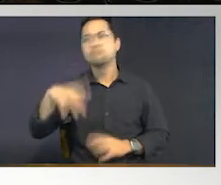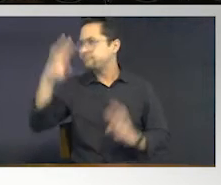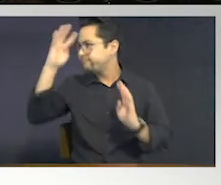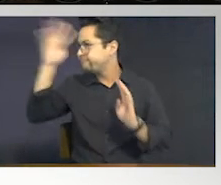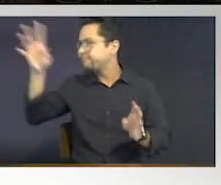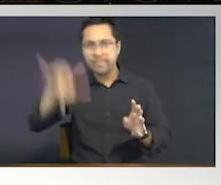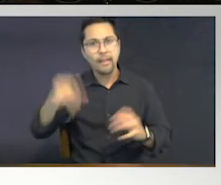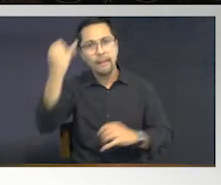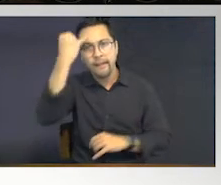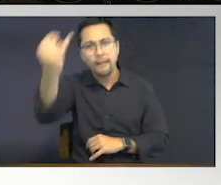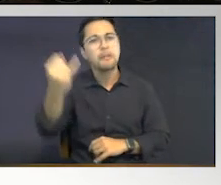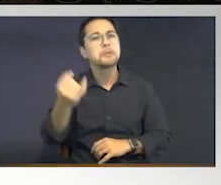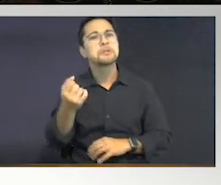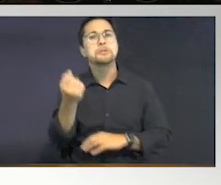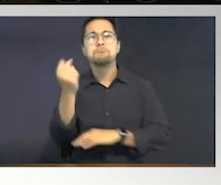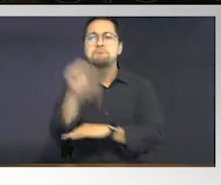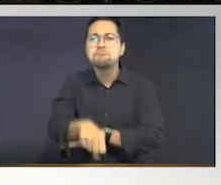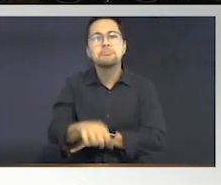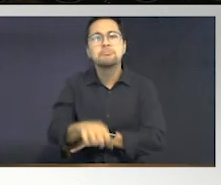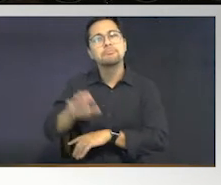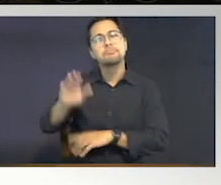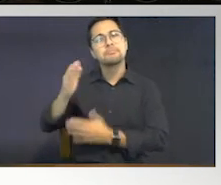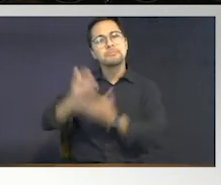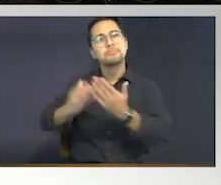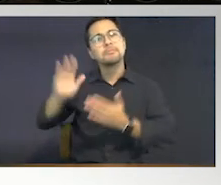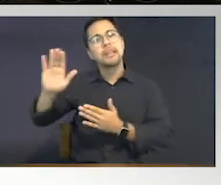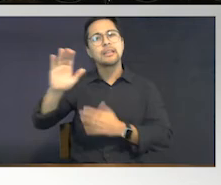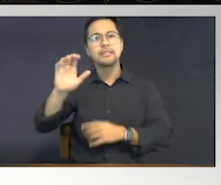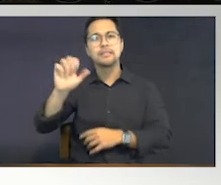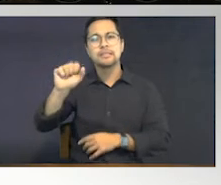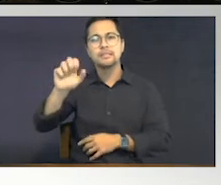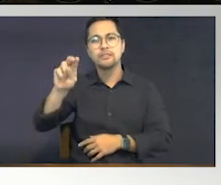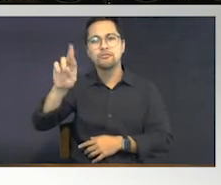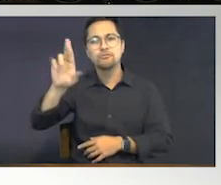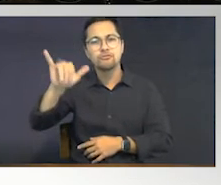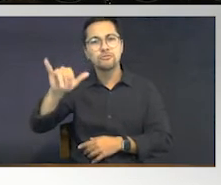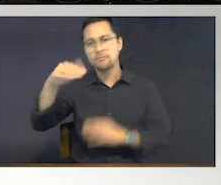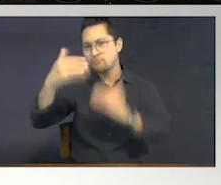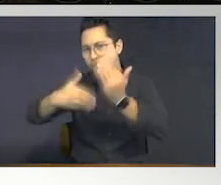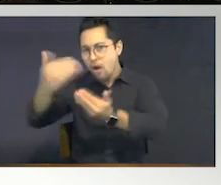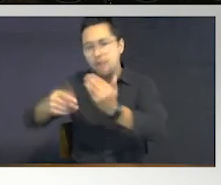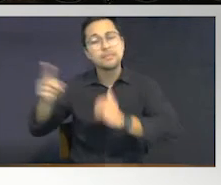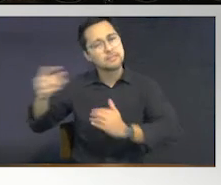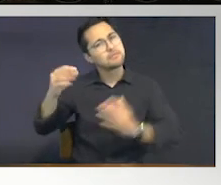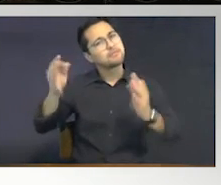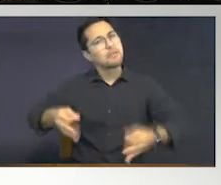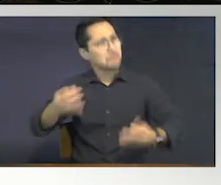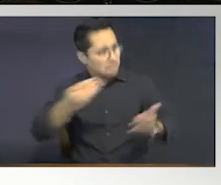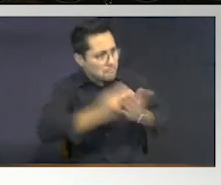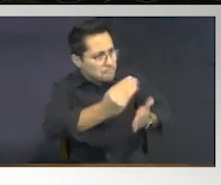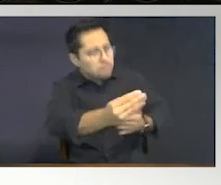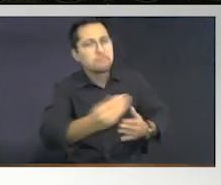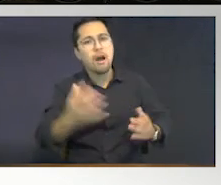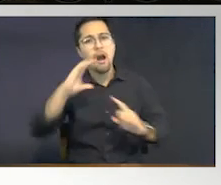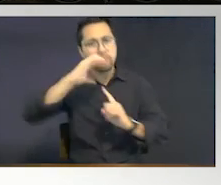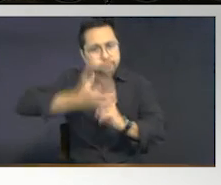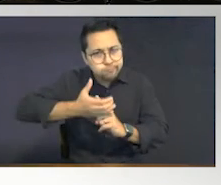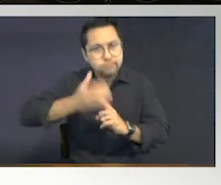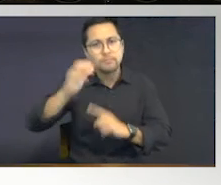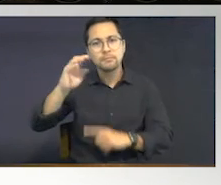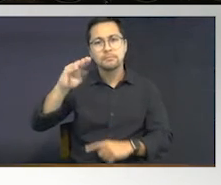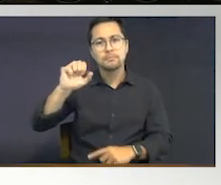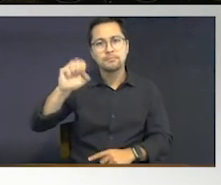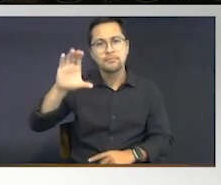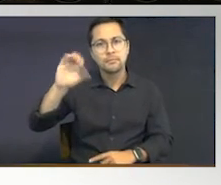idea to overcome some of his sensory processing. He wanted us to buy a mascot costume, and he wanted to dress up in